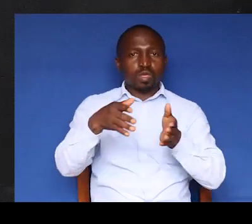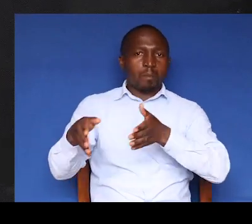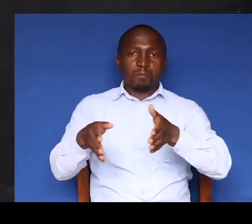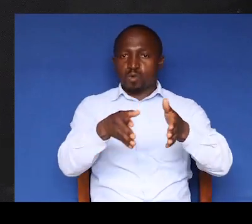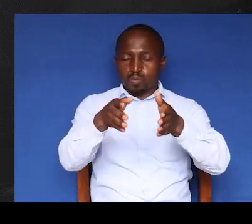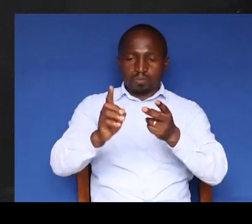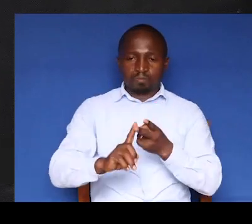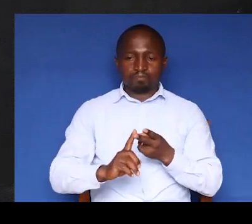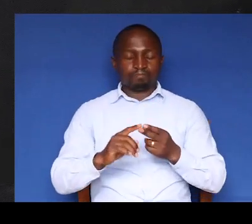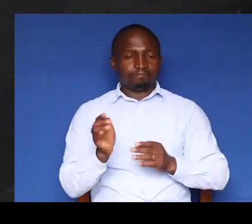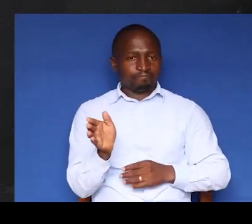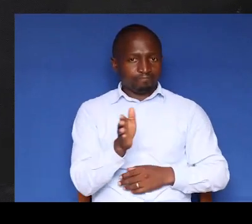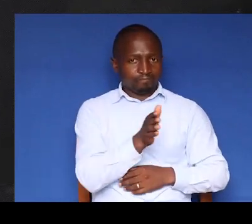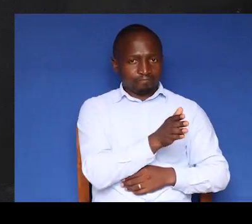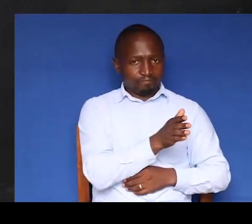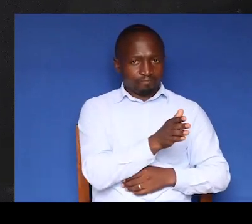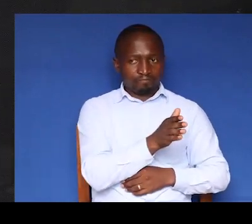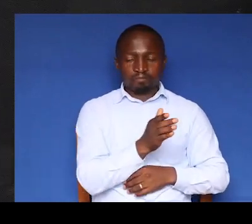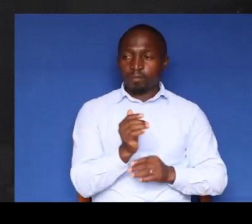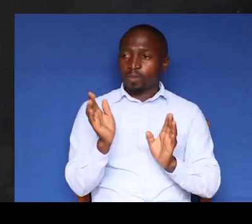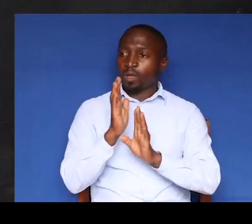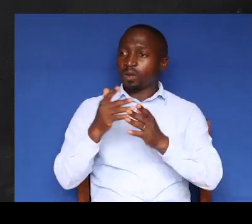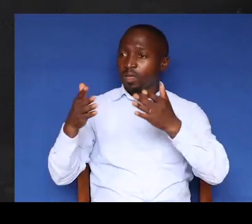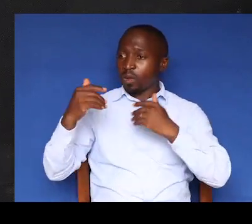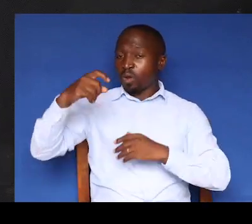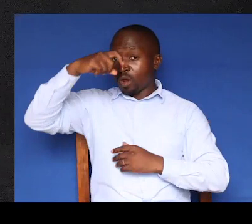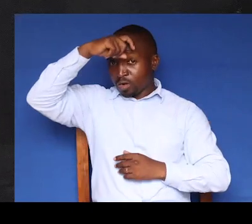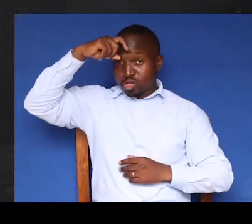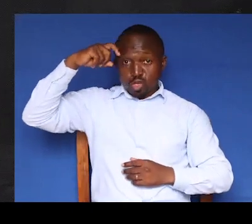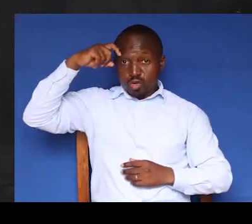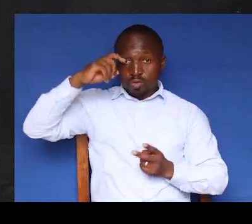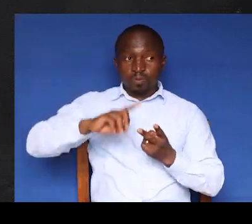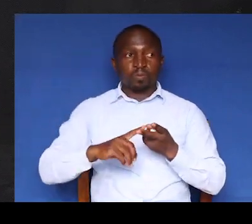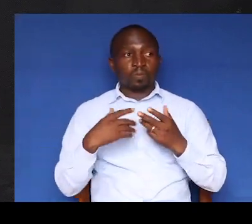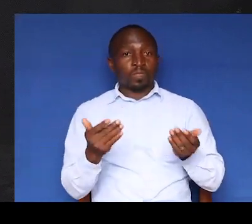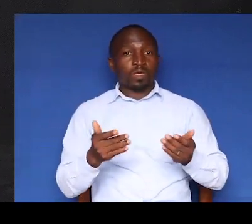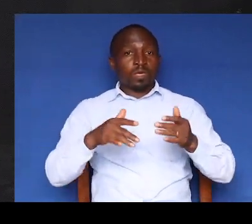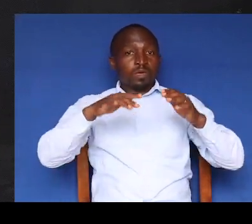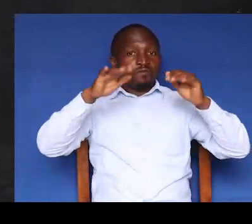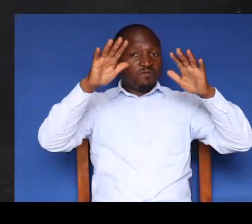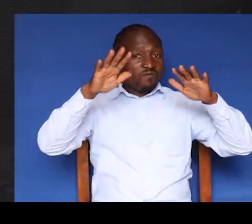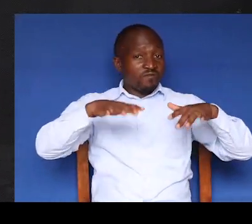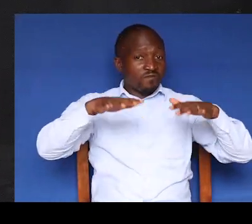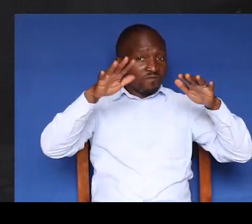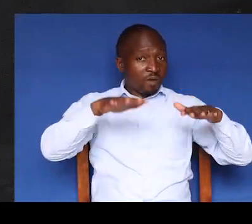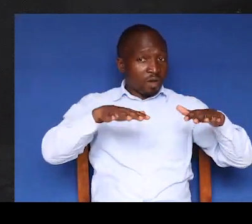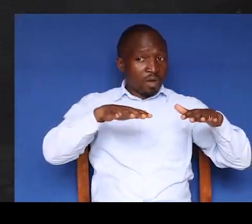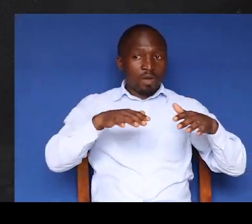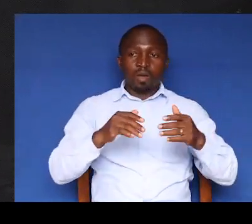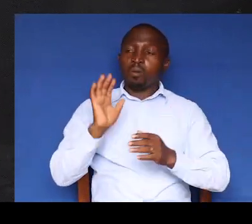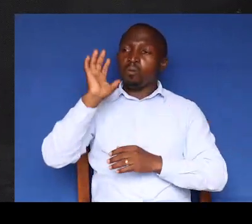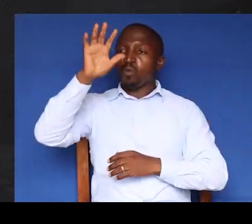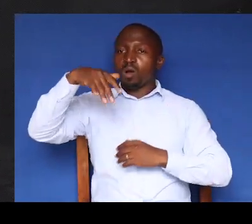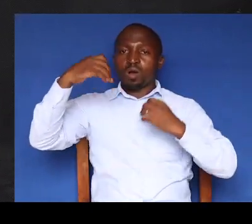climate, in a temperate climate, rains experienced almost throughout